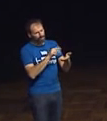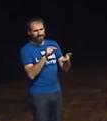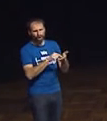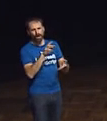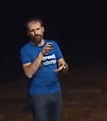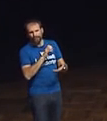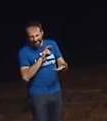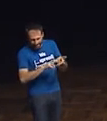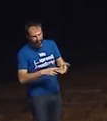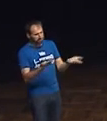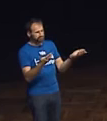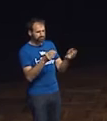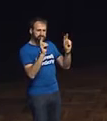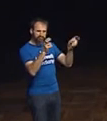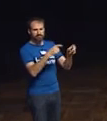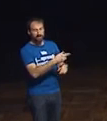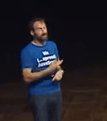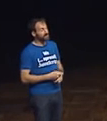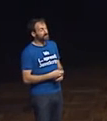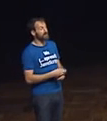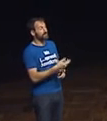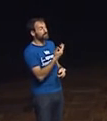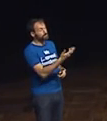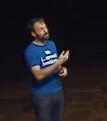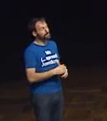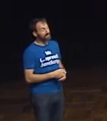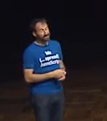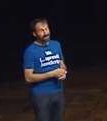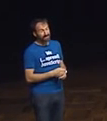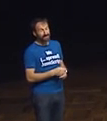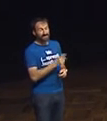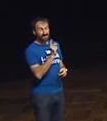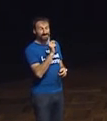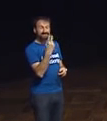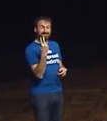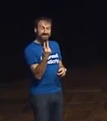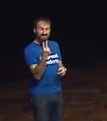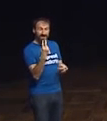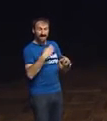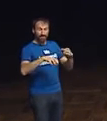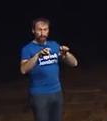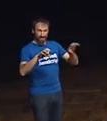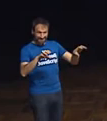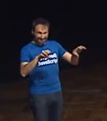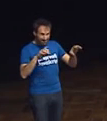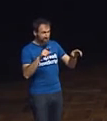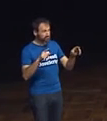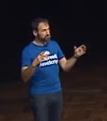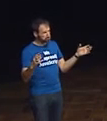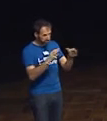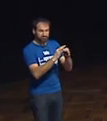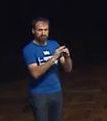much like, well, it's the same as what an iterator would give you. So it's two properties, done and value. If done is